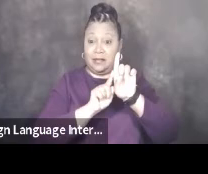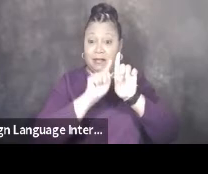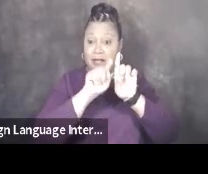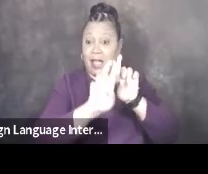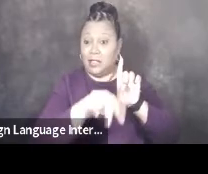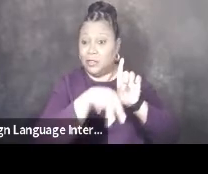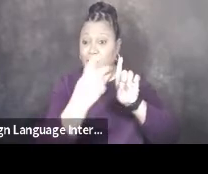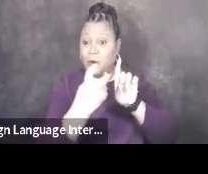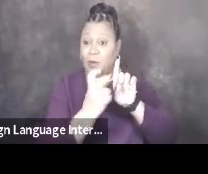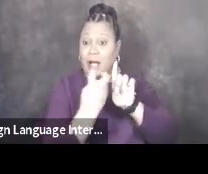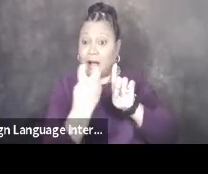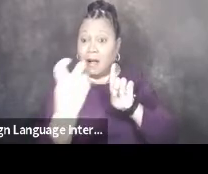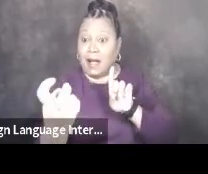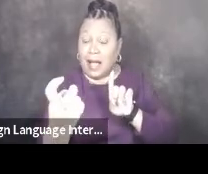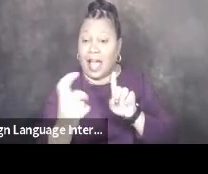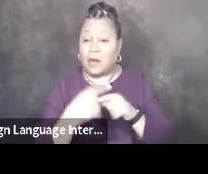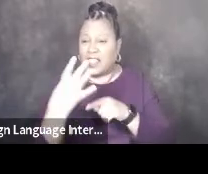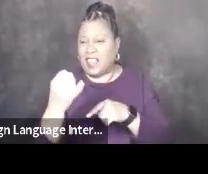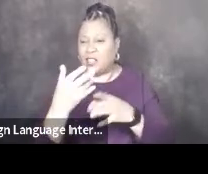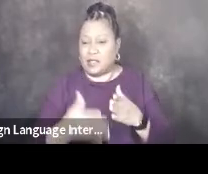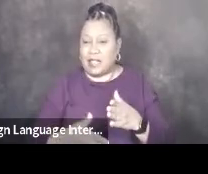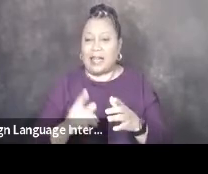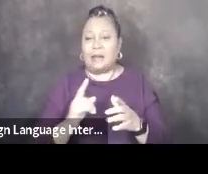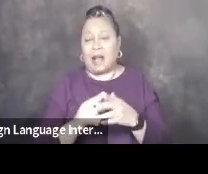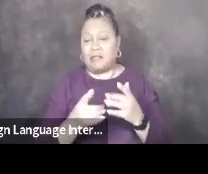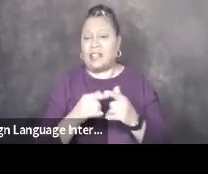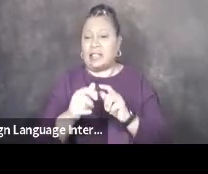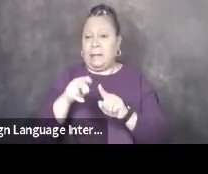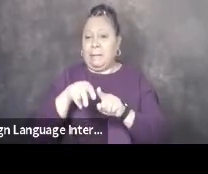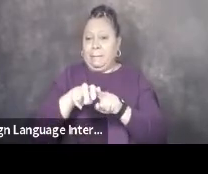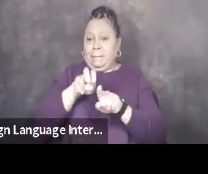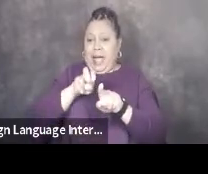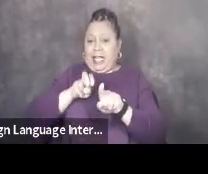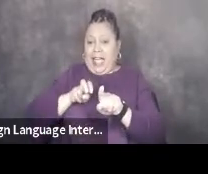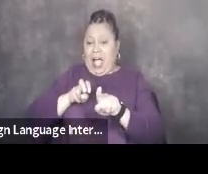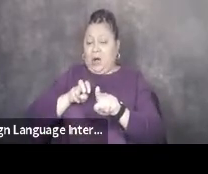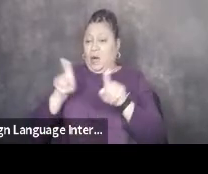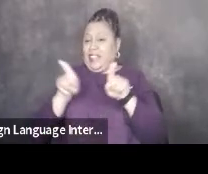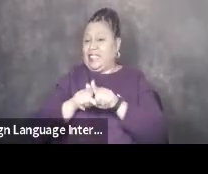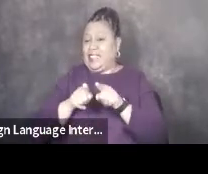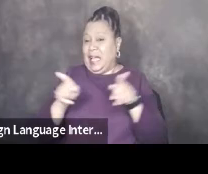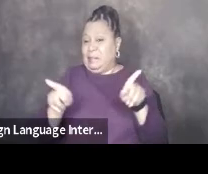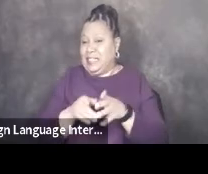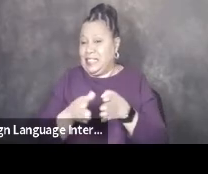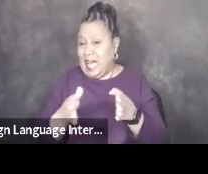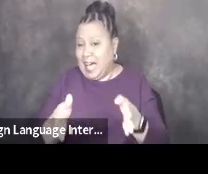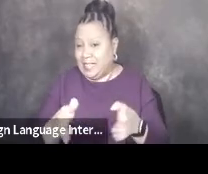turn around in the elevator and exit on the other side, or having to back out of the elevator on the same side.